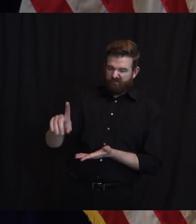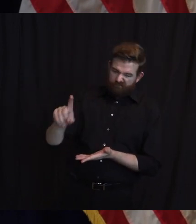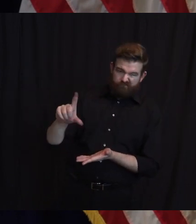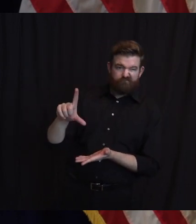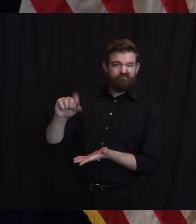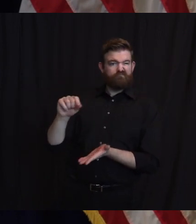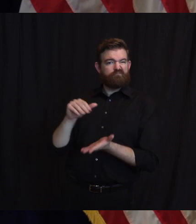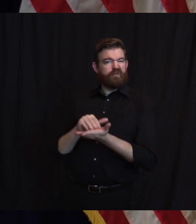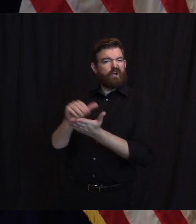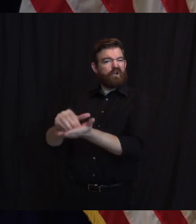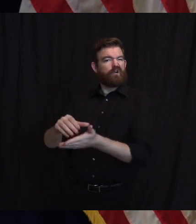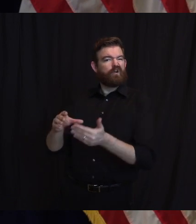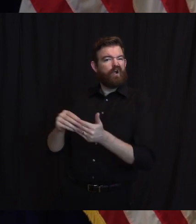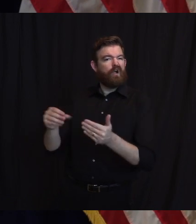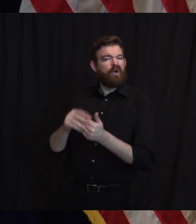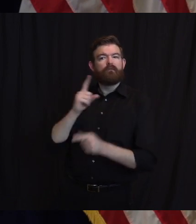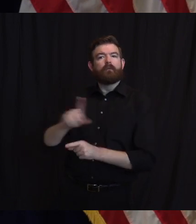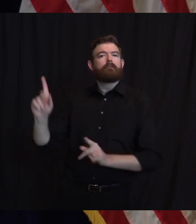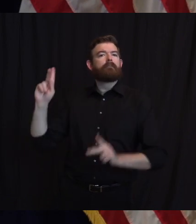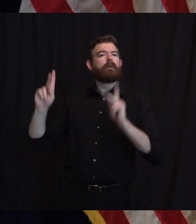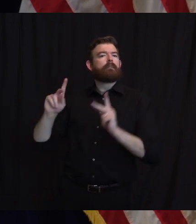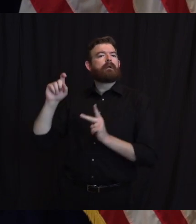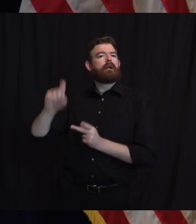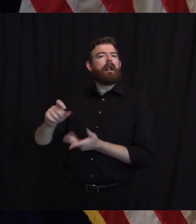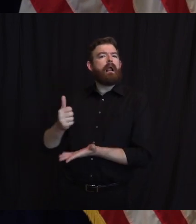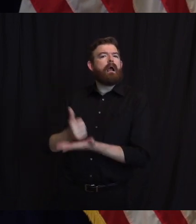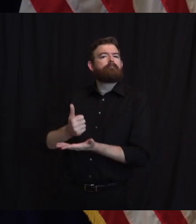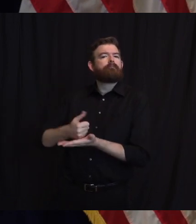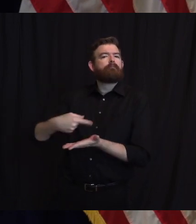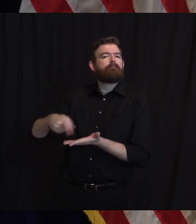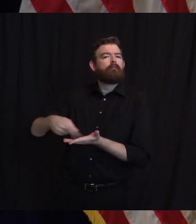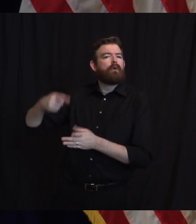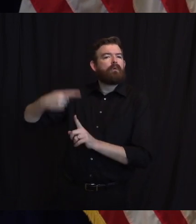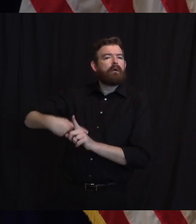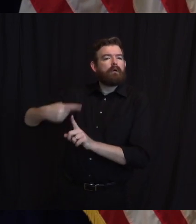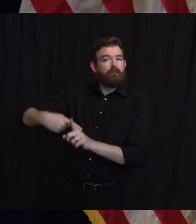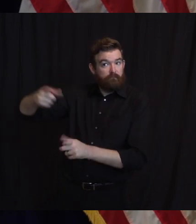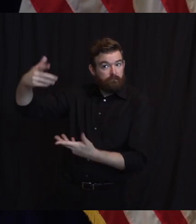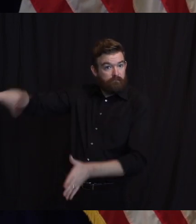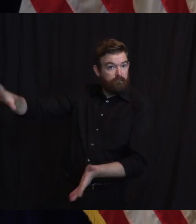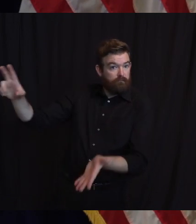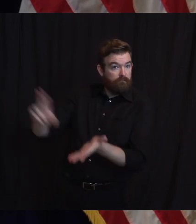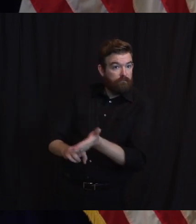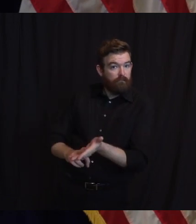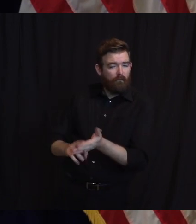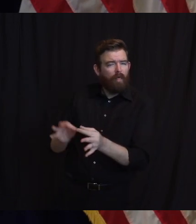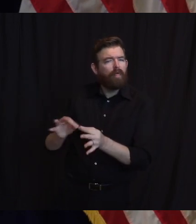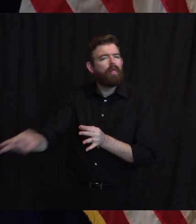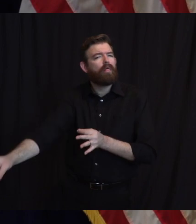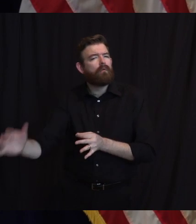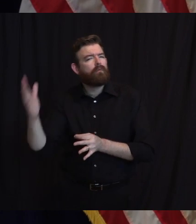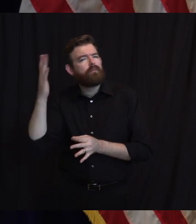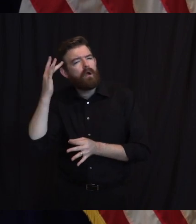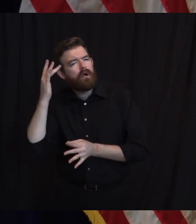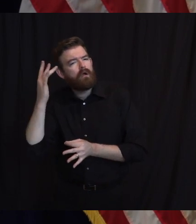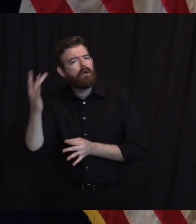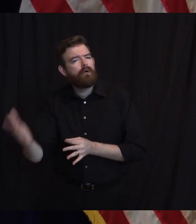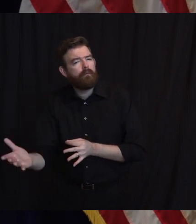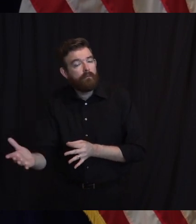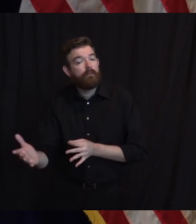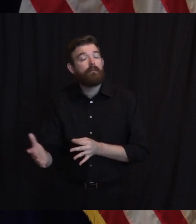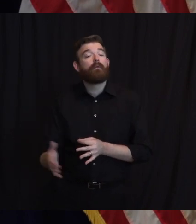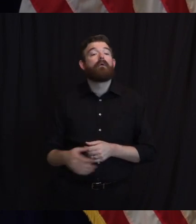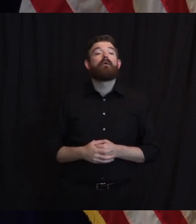Will you sign it? Do you have any concerns with the bill? And can you explain any cause for delay? And as far as the guidelines on the next